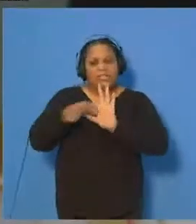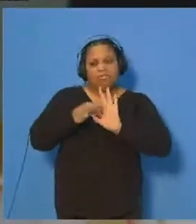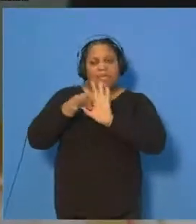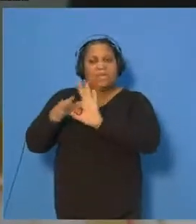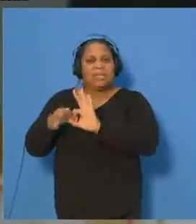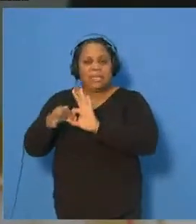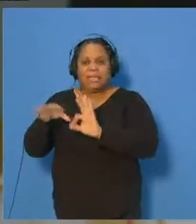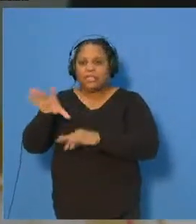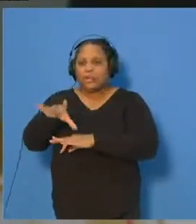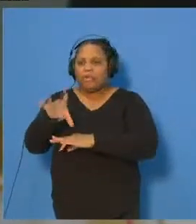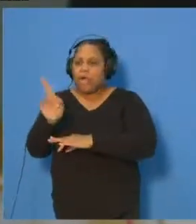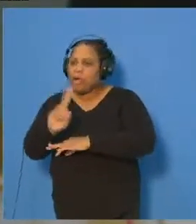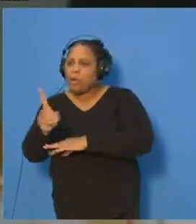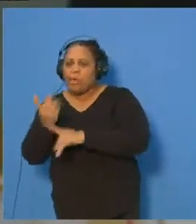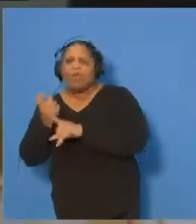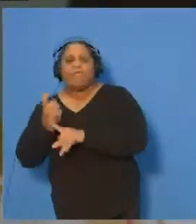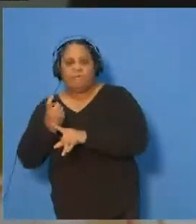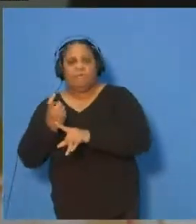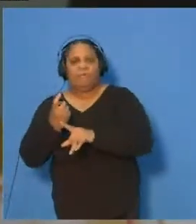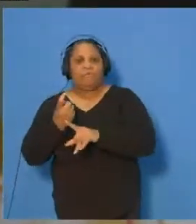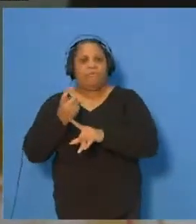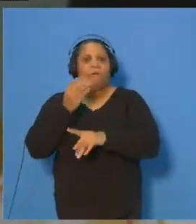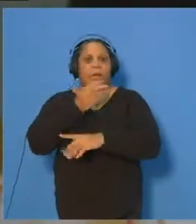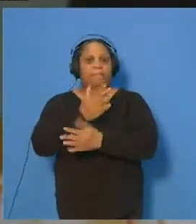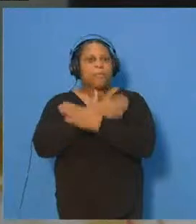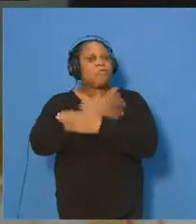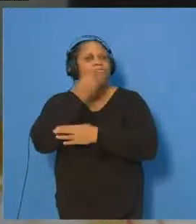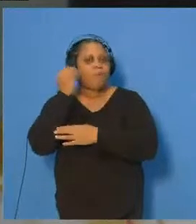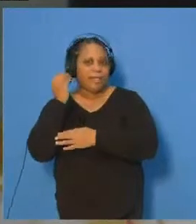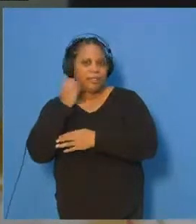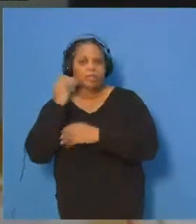for our rest homes, which the Premier has directed that all rest homes be